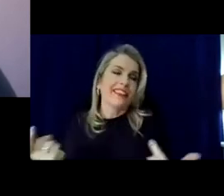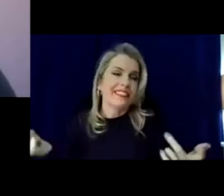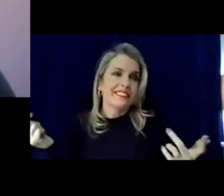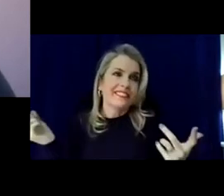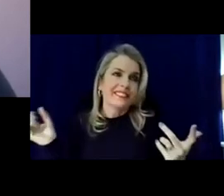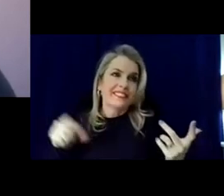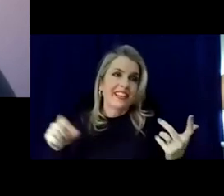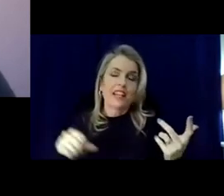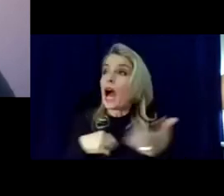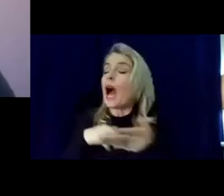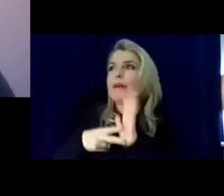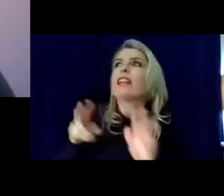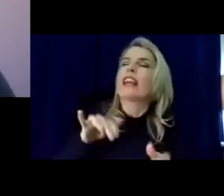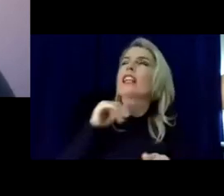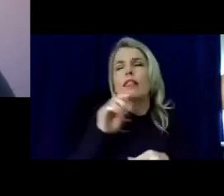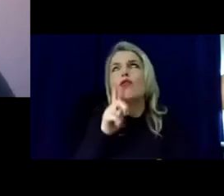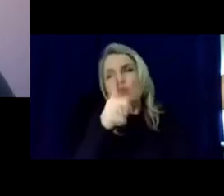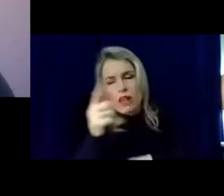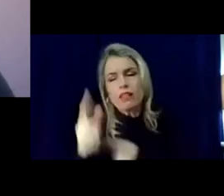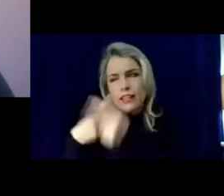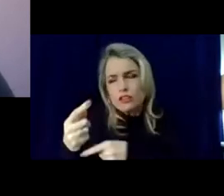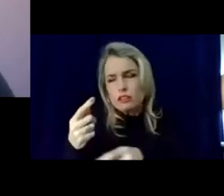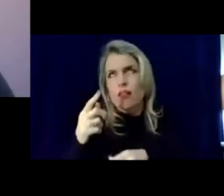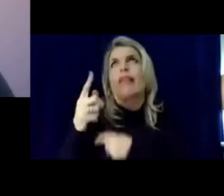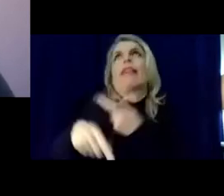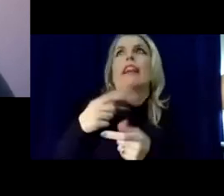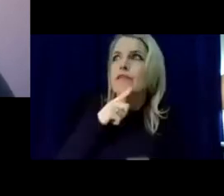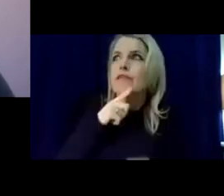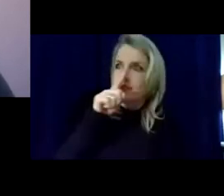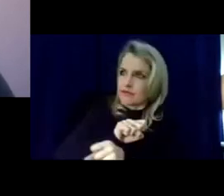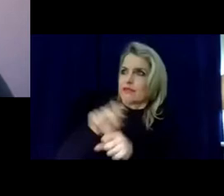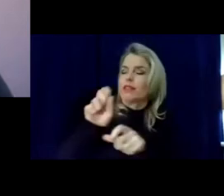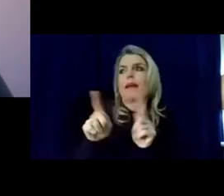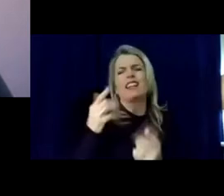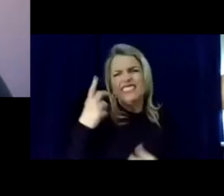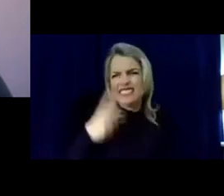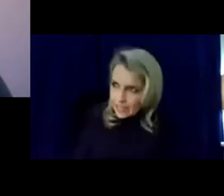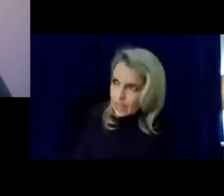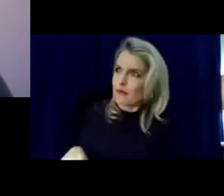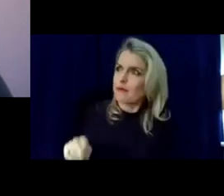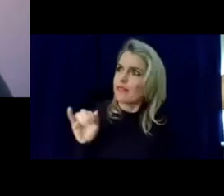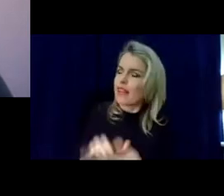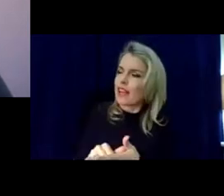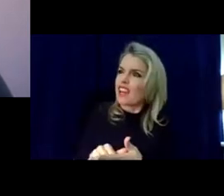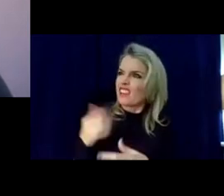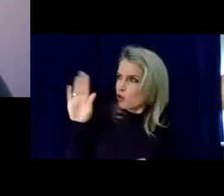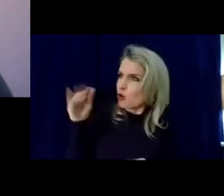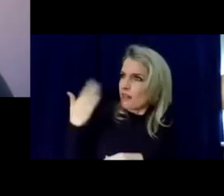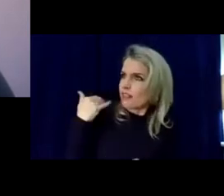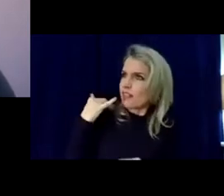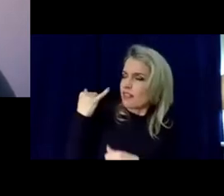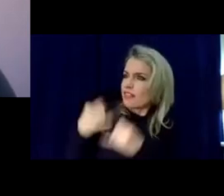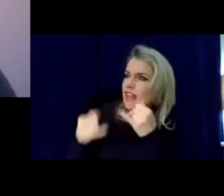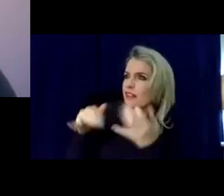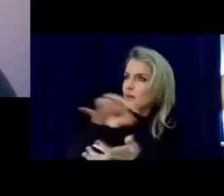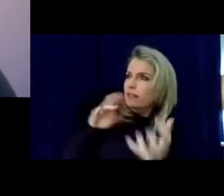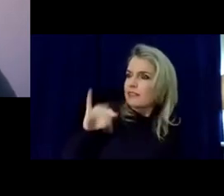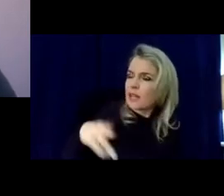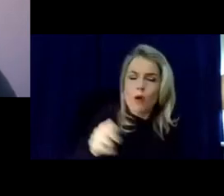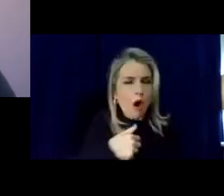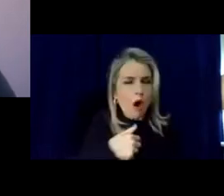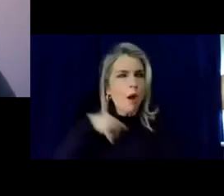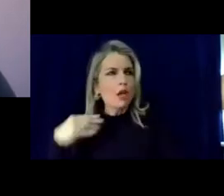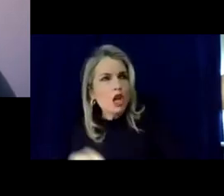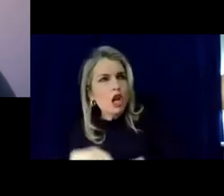mentor. I mean, not like a legend, but damn, bro, that one joint on your last mixtape, I'll be in the